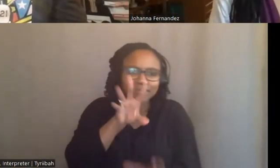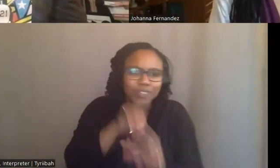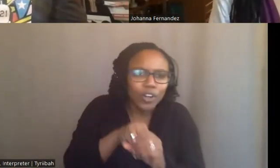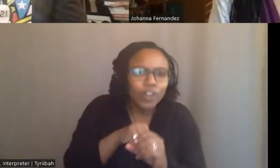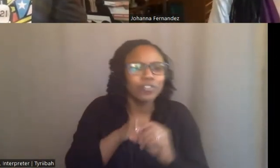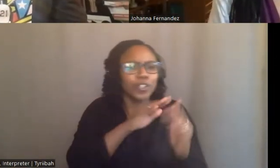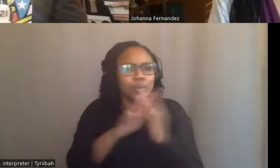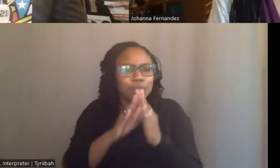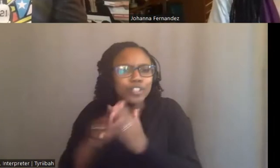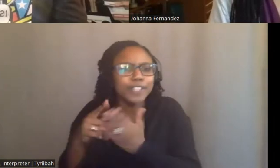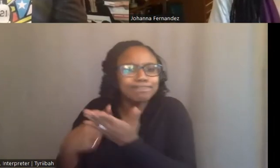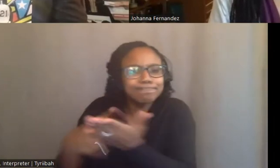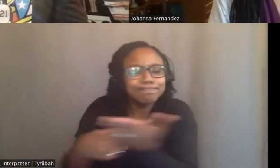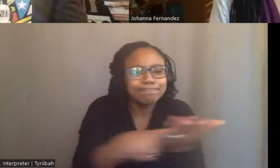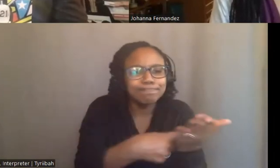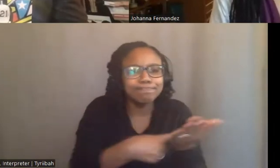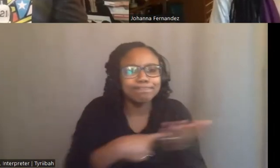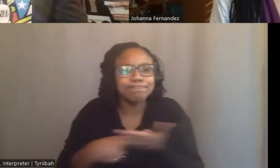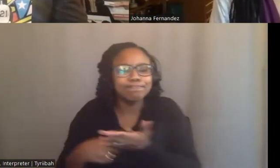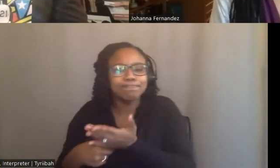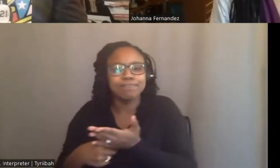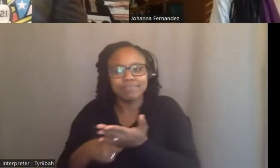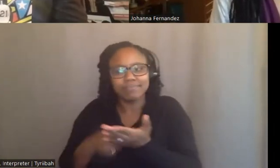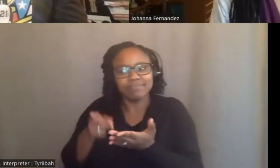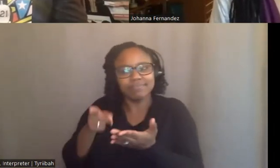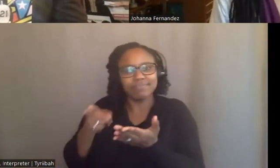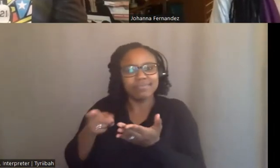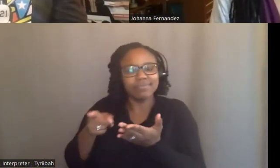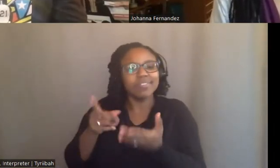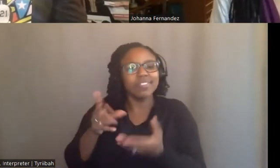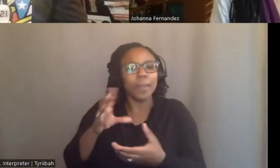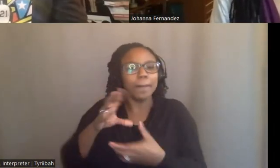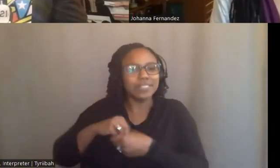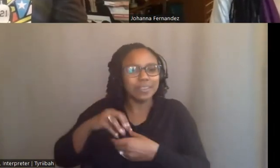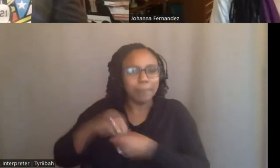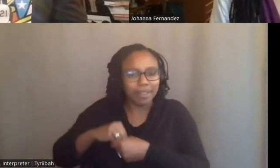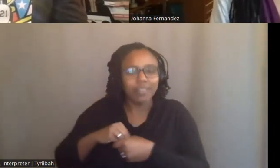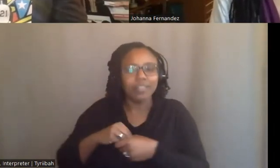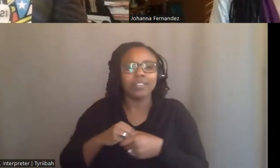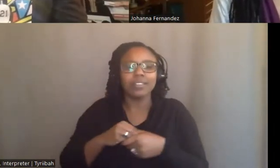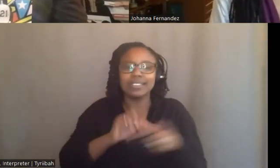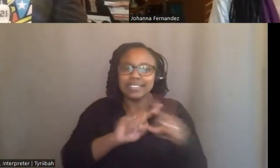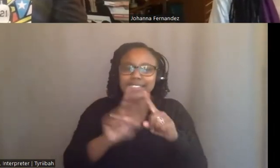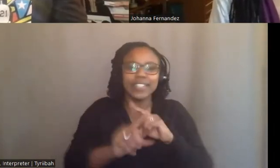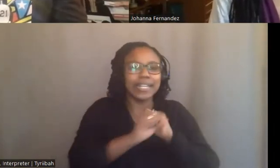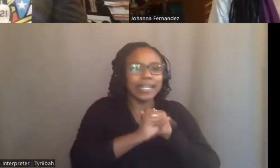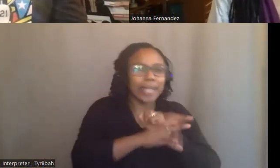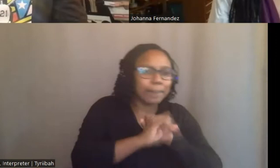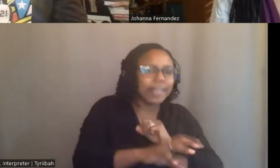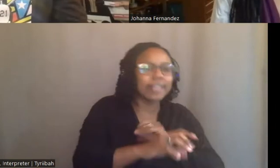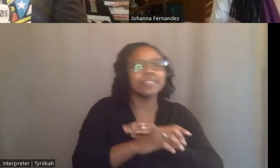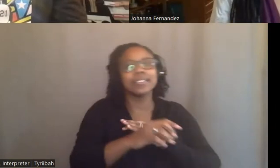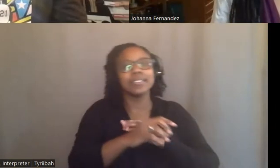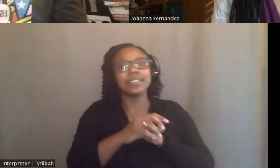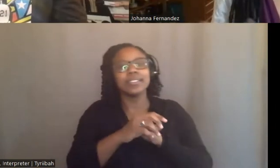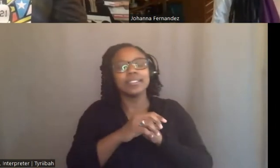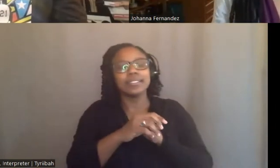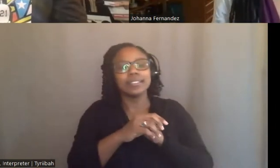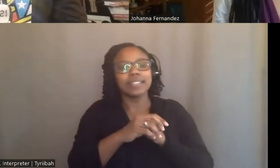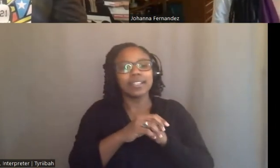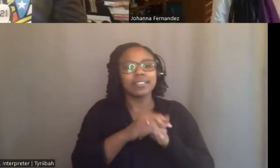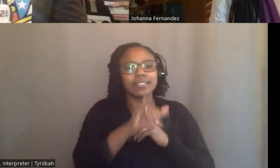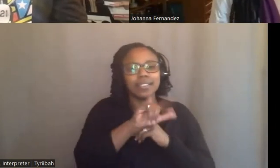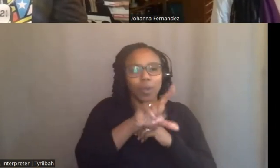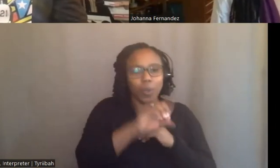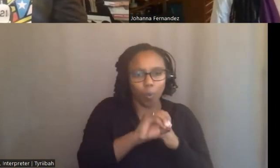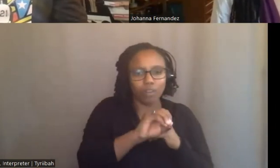he participated in a number of campaigns that the Young Lords launched, including a campaign against the killing of one of